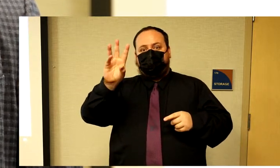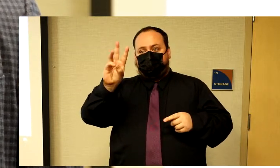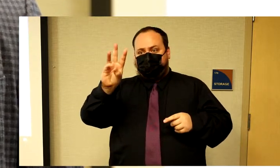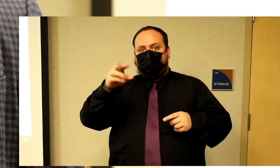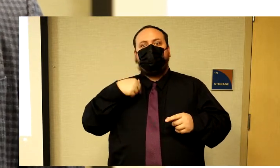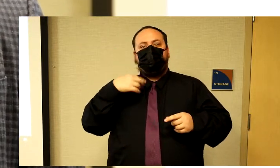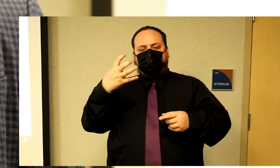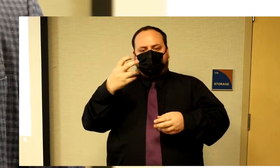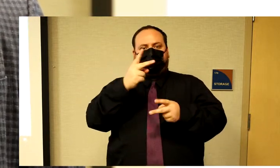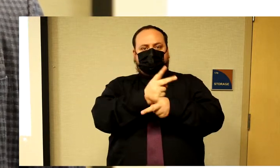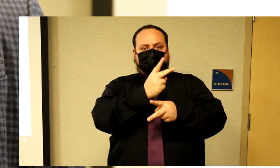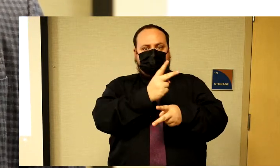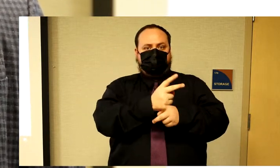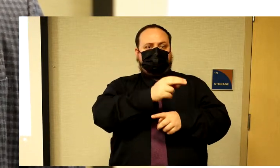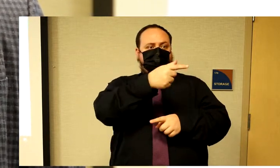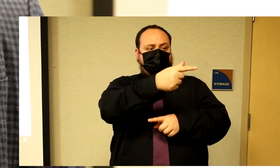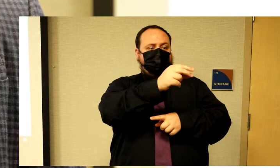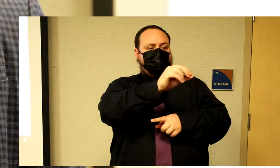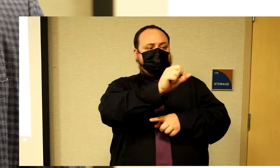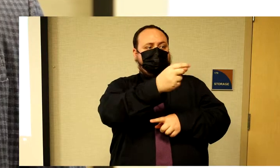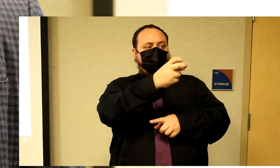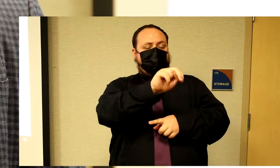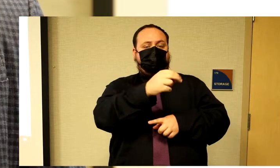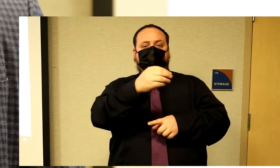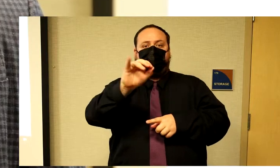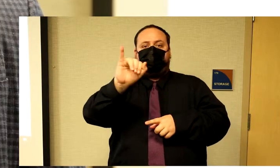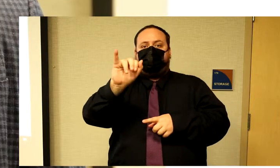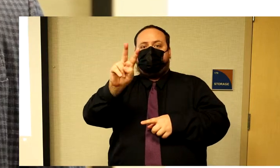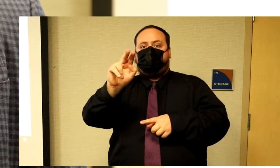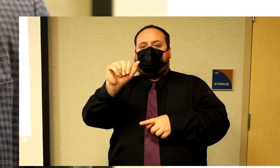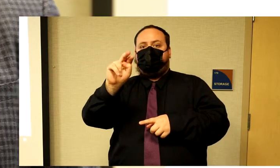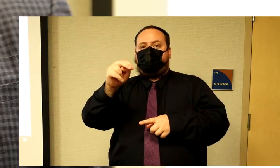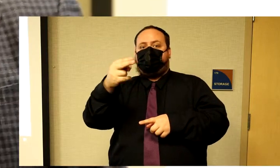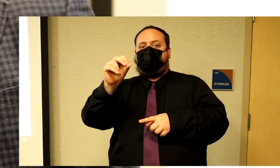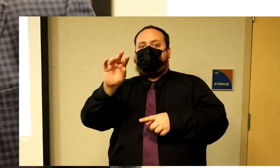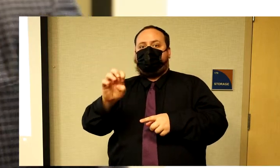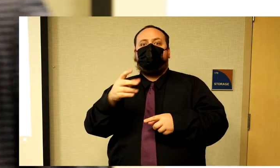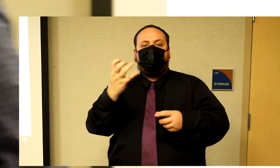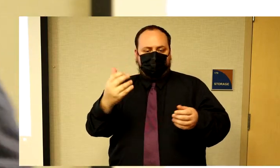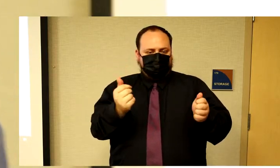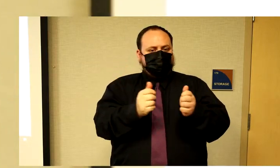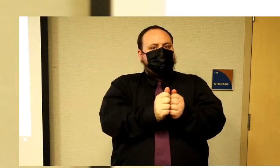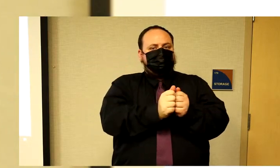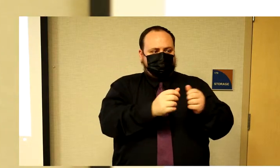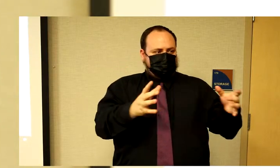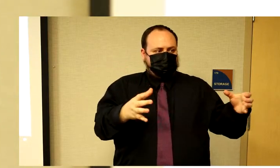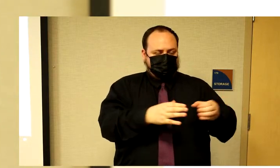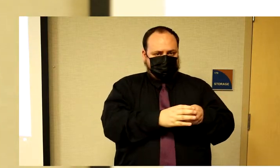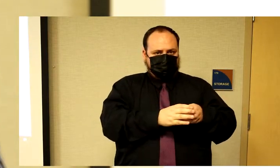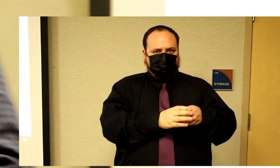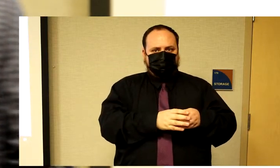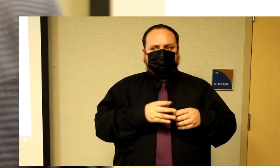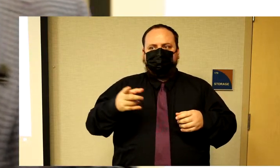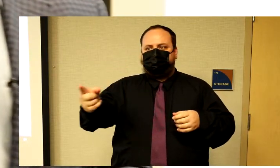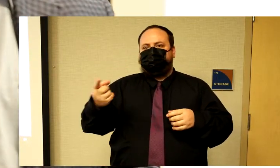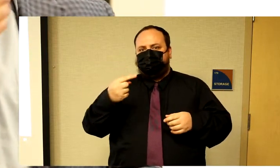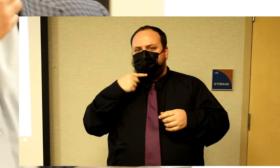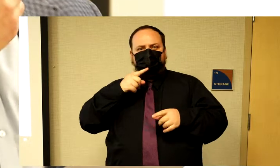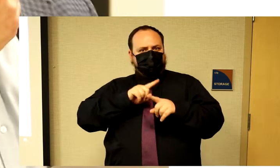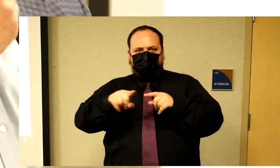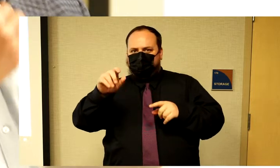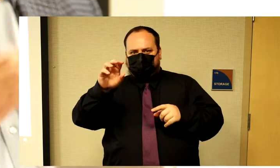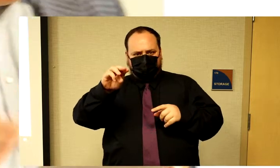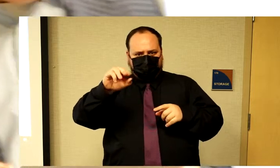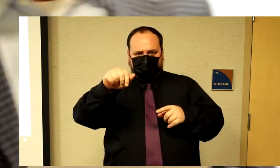Ivanhoe as a whole community, and map 6 ends up splitting Ivanhoe, where the railroad tracks goes Family Dollar going towards